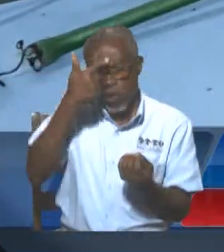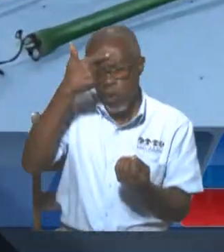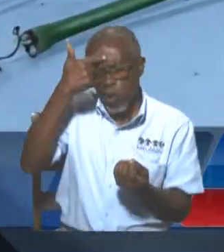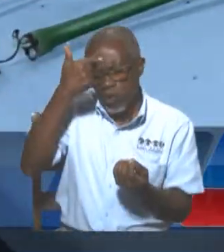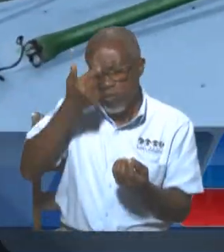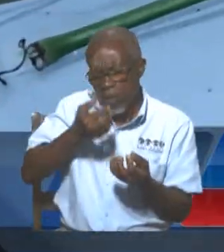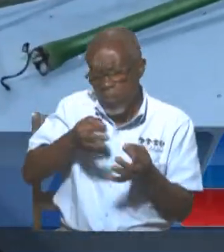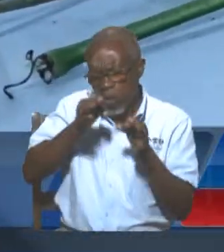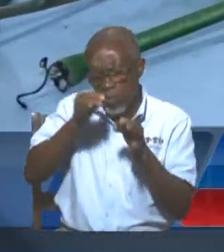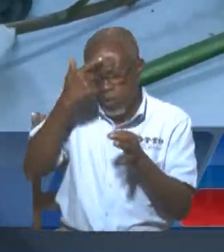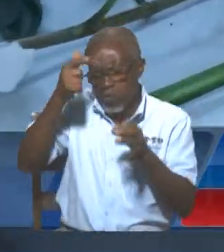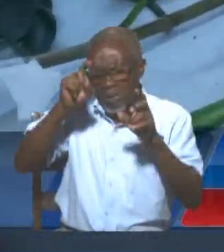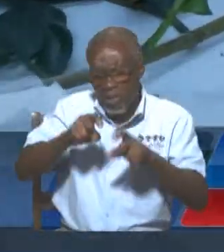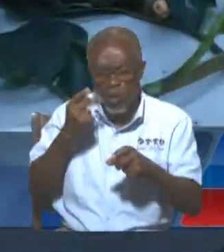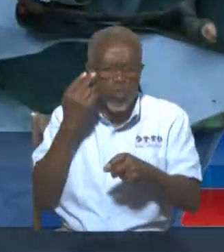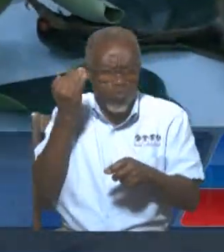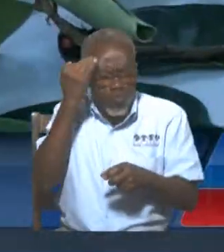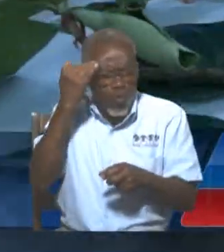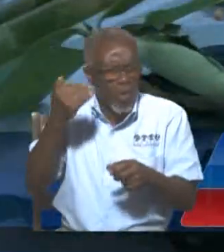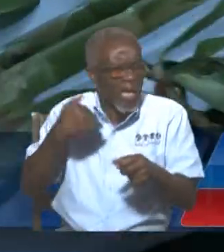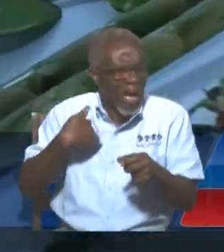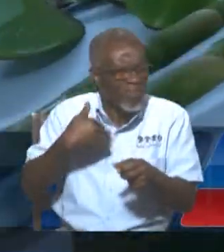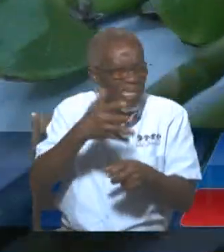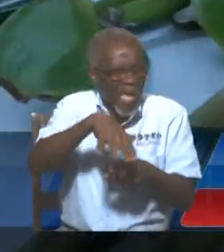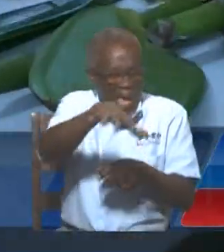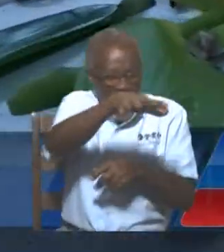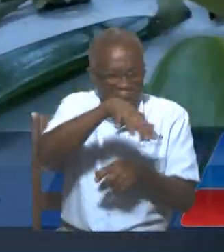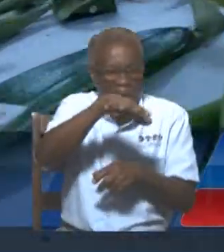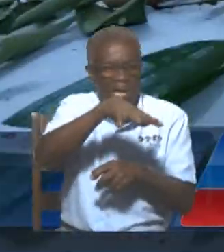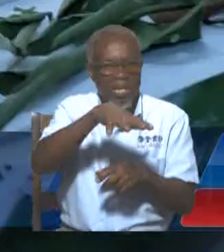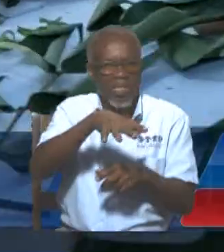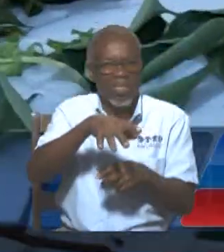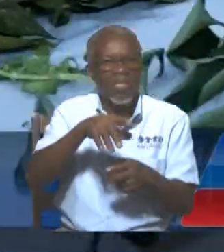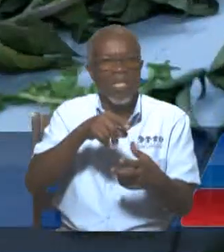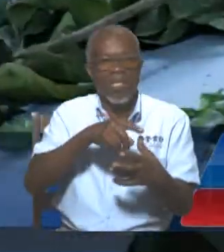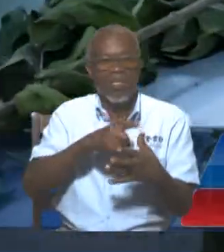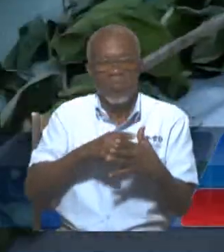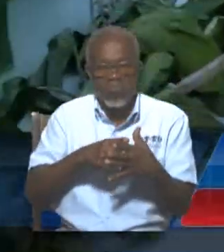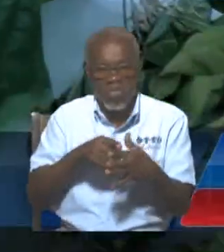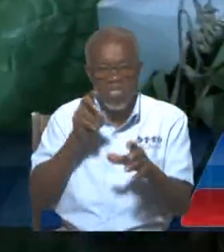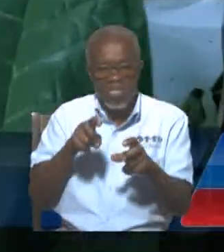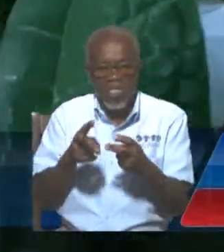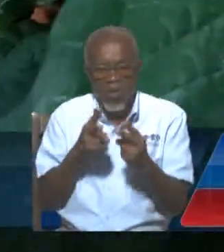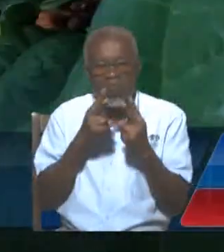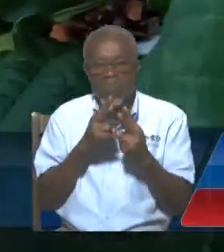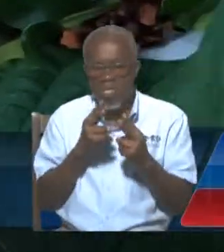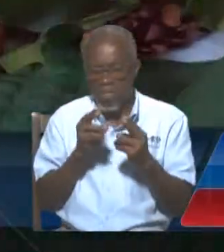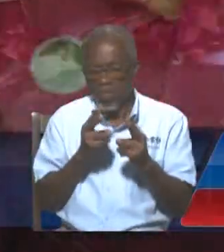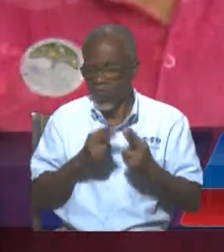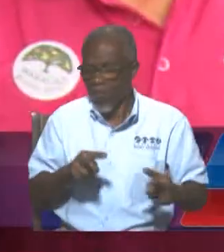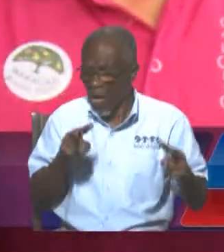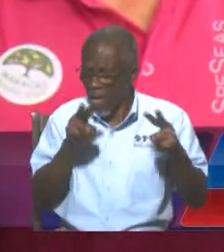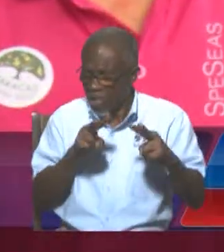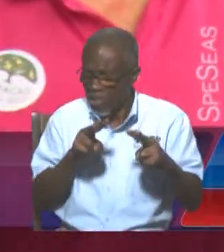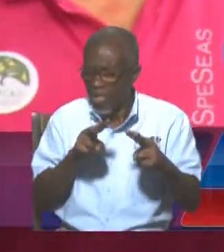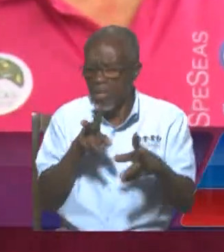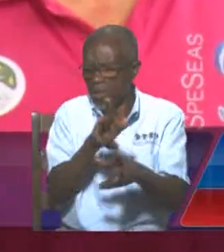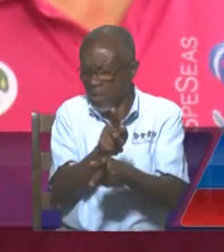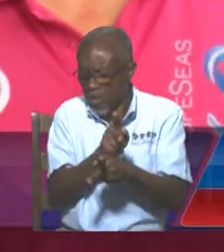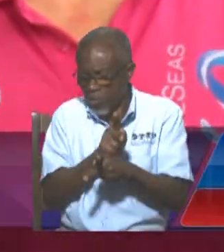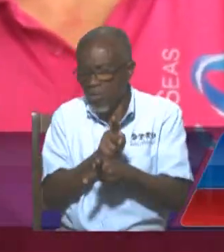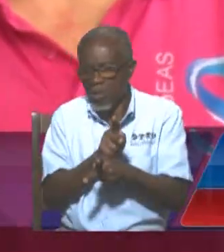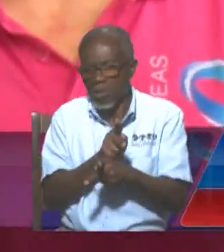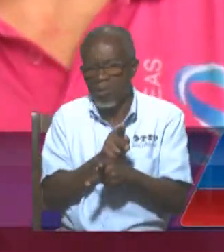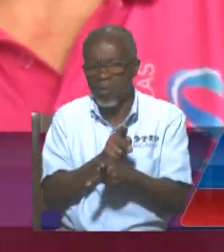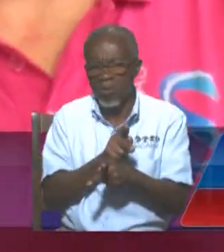to understand it, and then we need to be able to value it and conserve it, right? And so really taking steps, and I think as a country, there's so much more we can